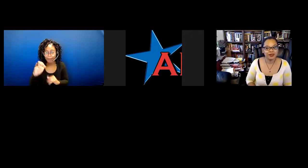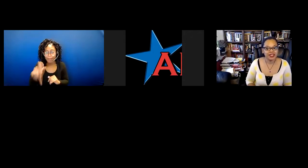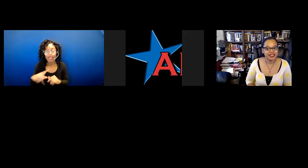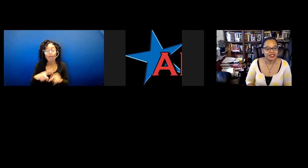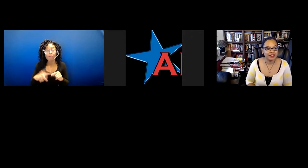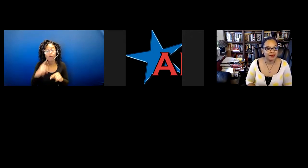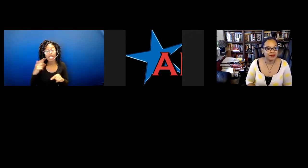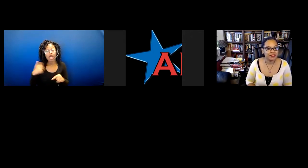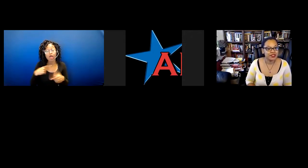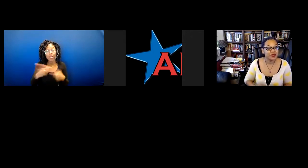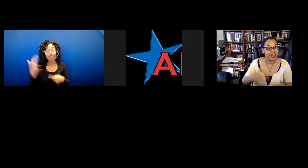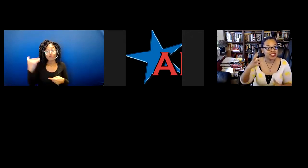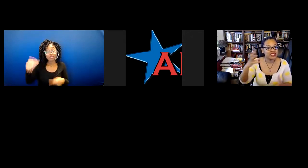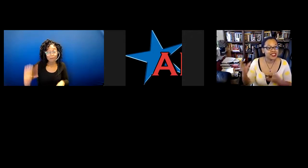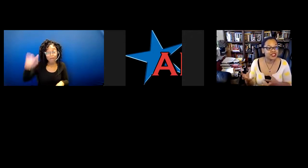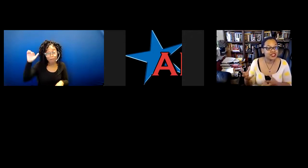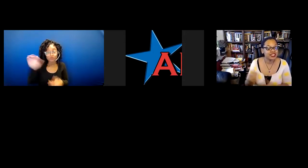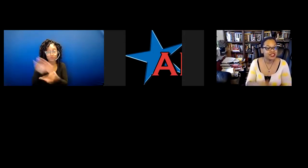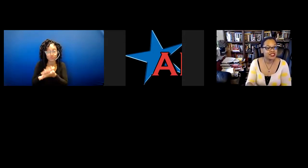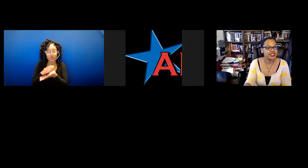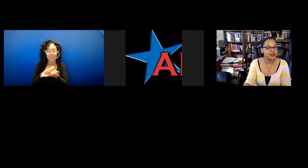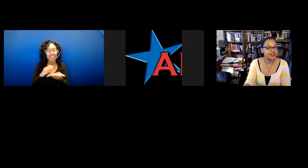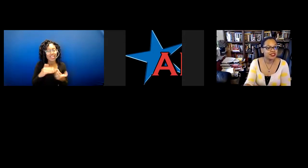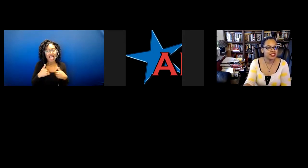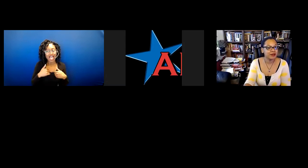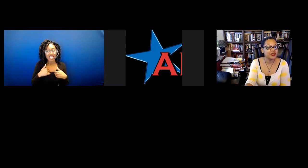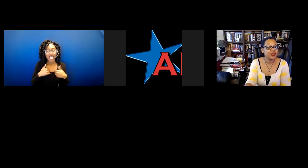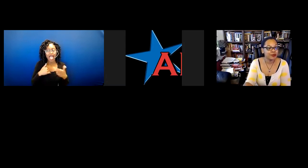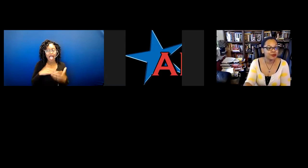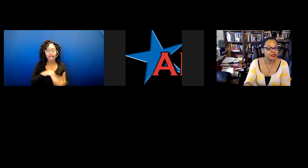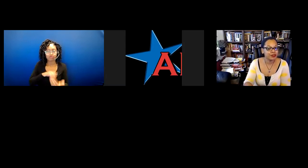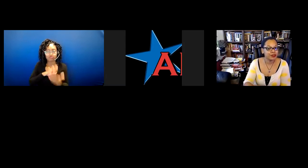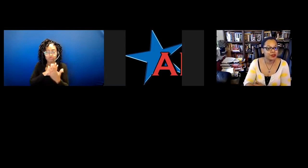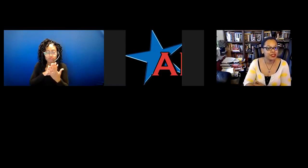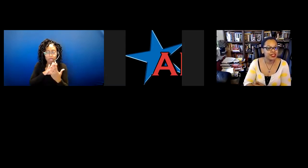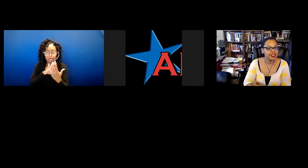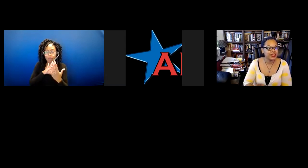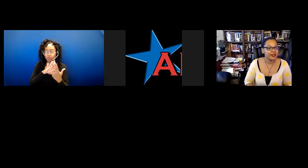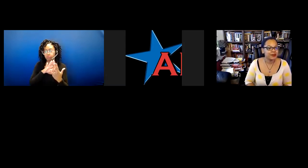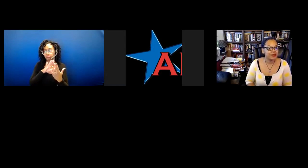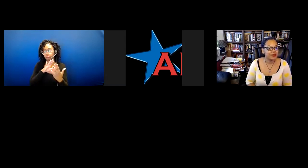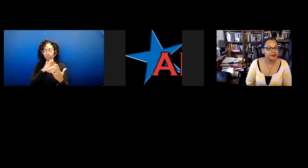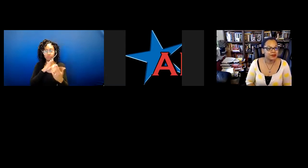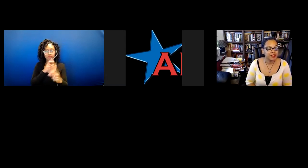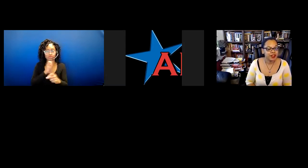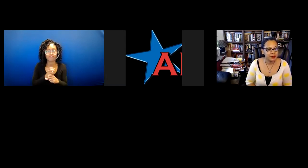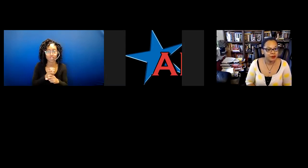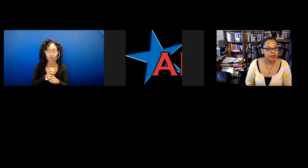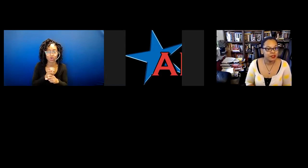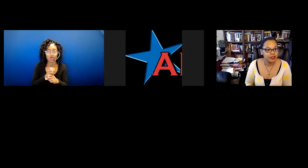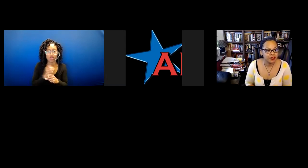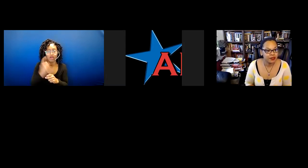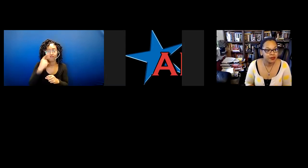school, sort of at these intersections, it was a lot more difficult for everyone,